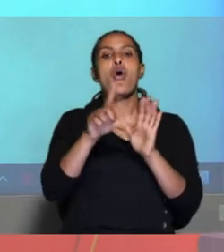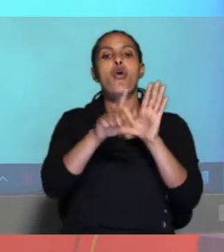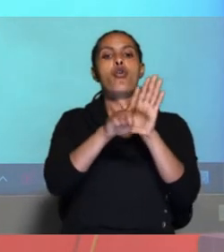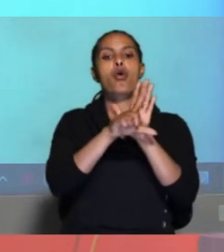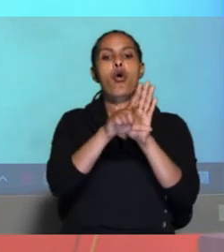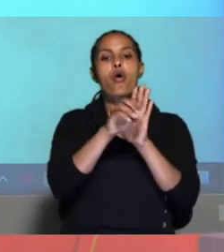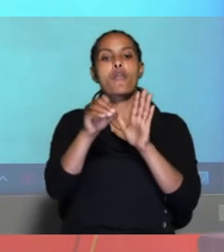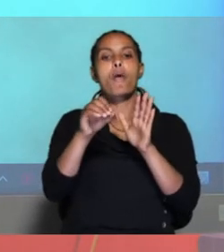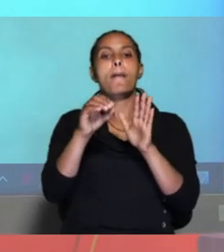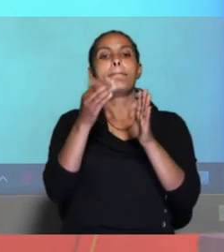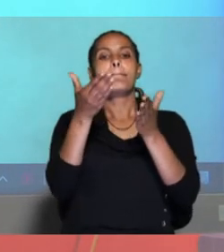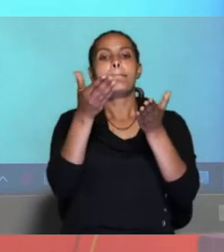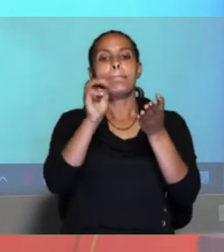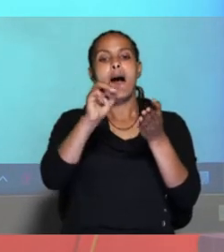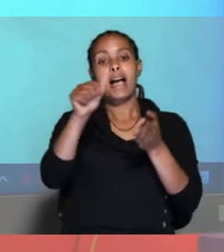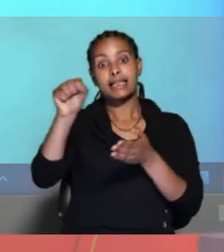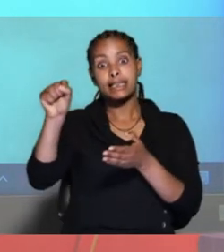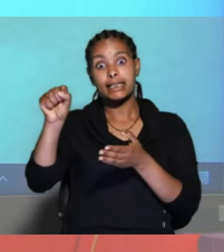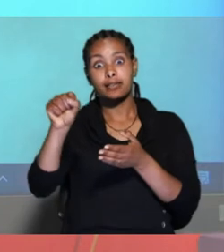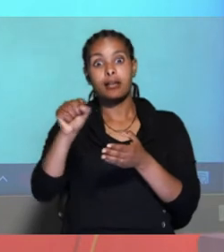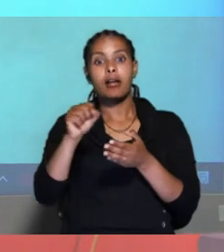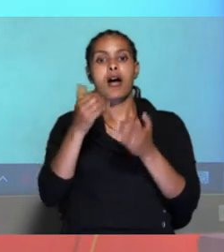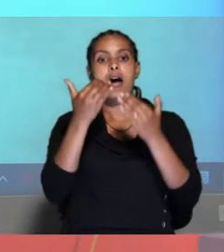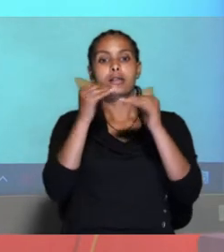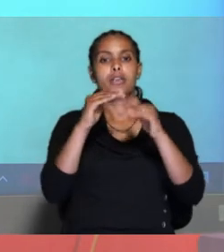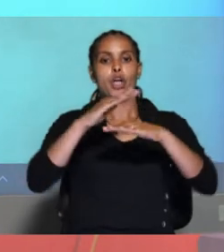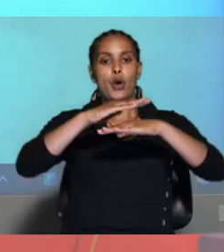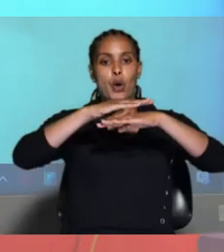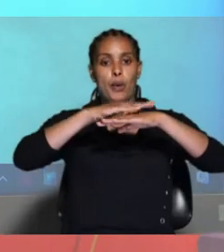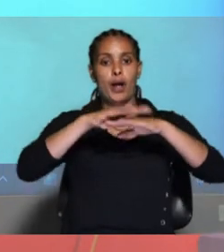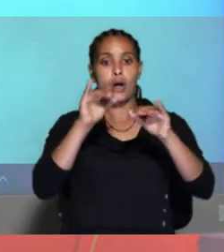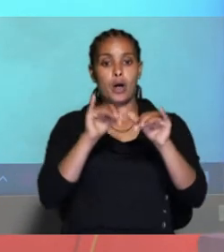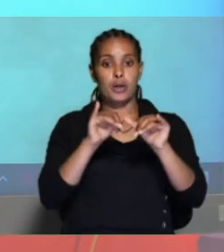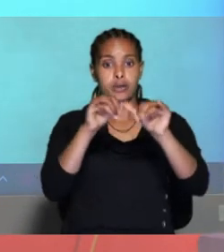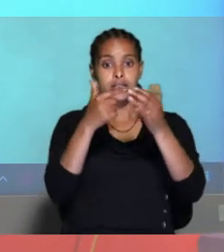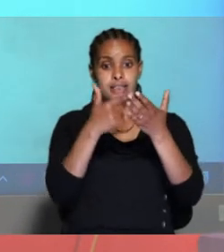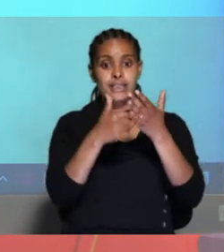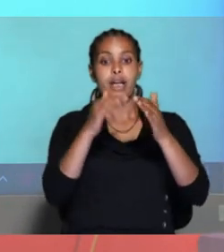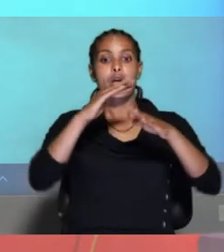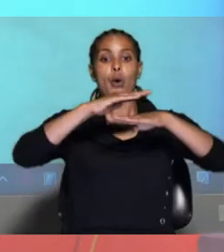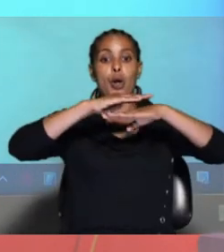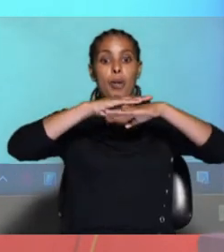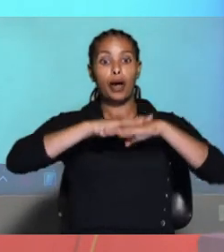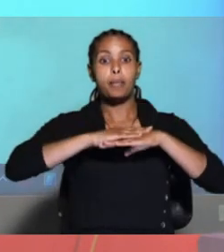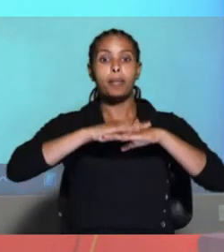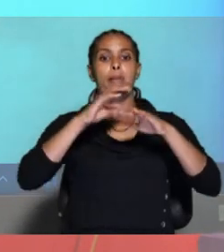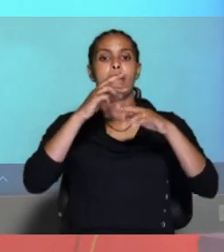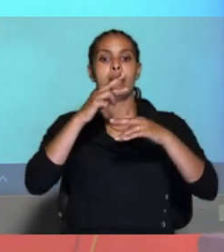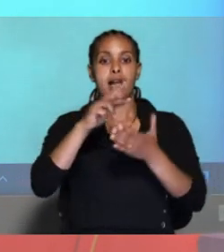of mass action, we can write the equilibrium constant for this equilibrium reaction.